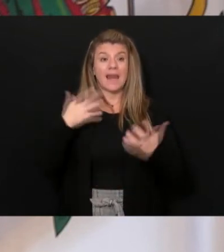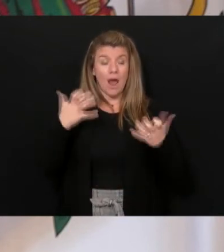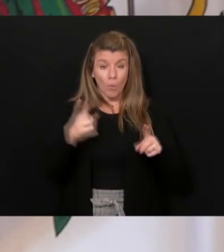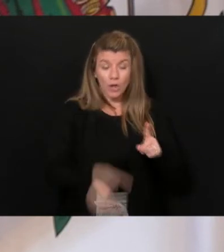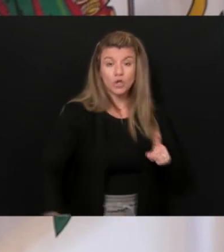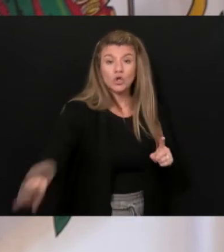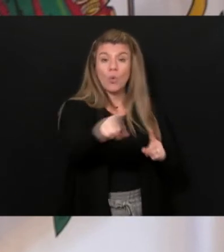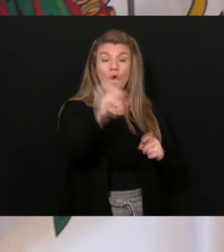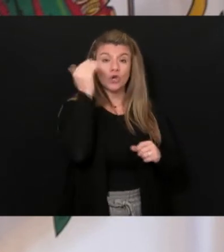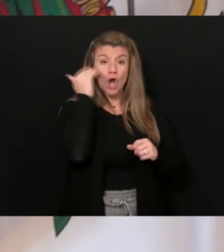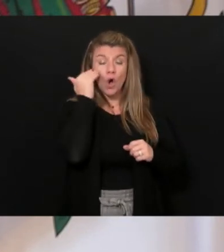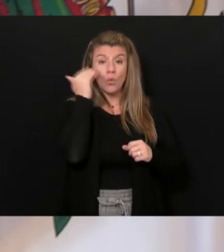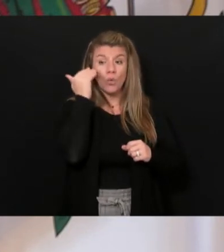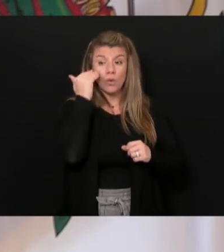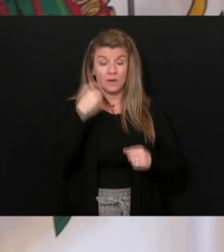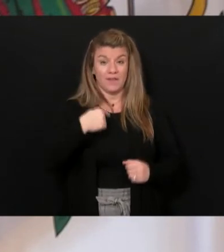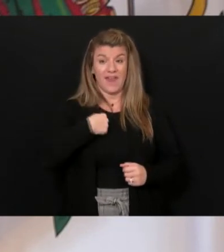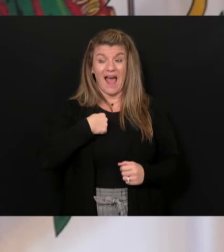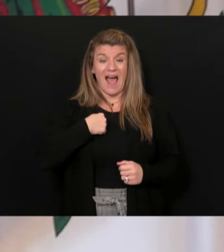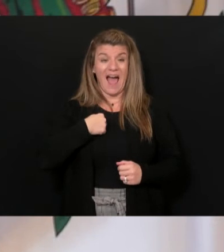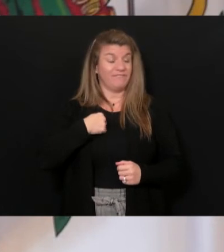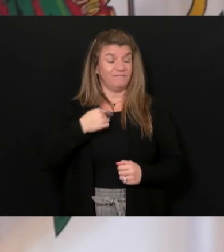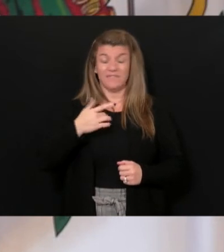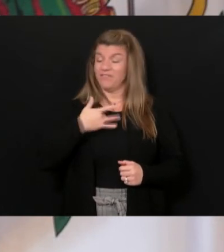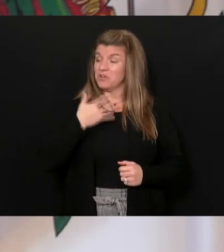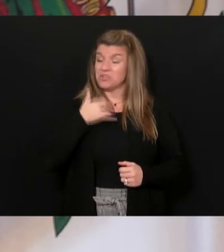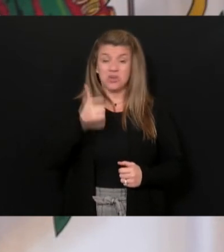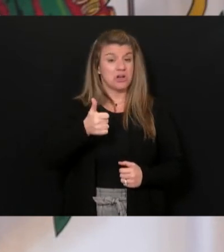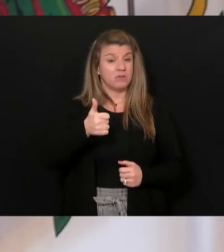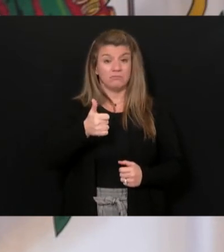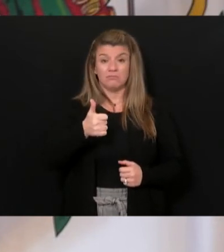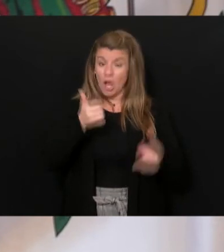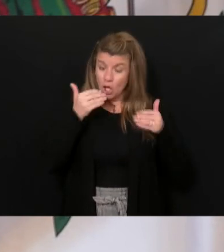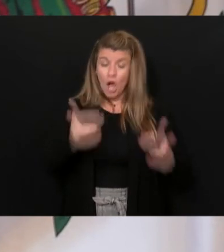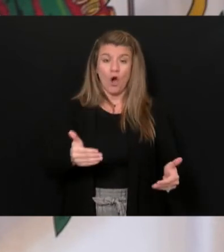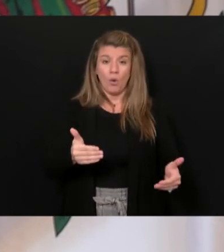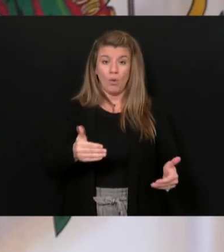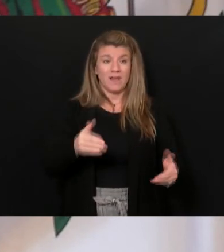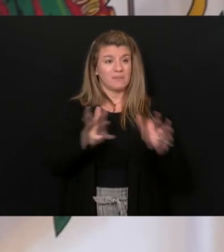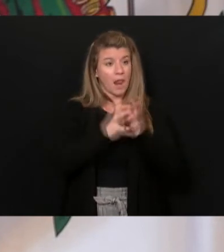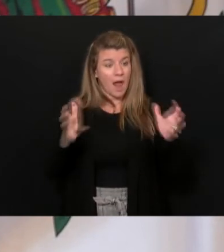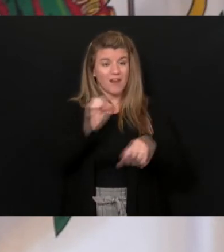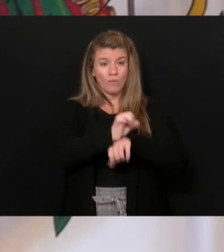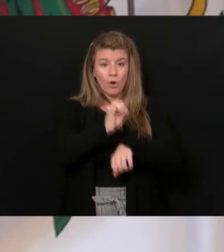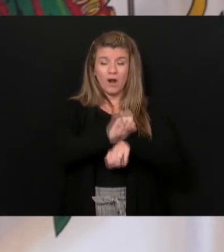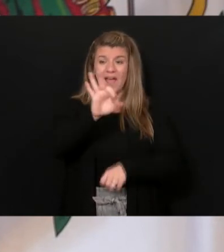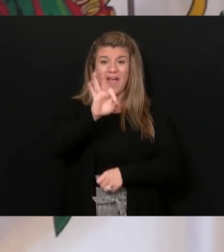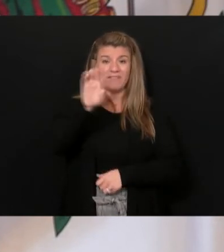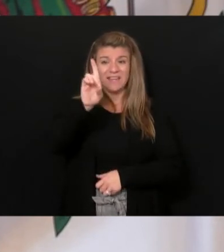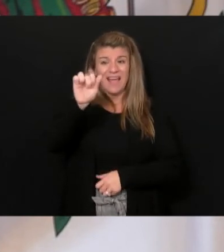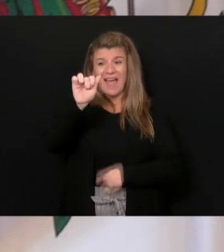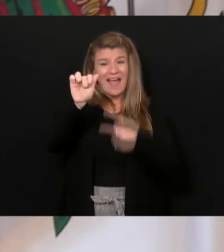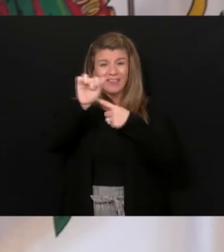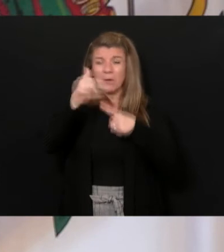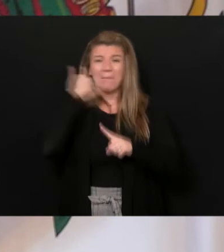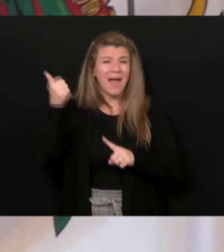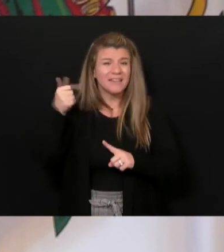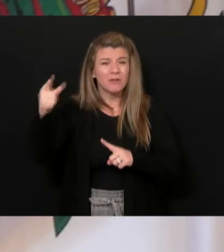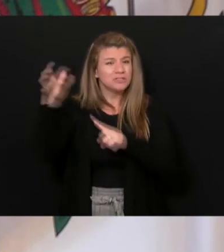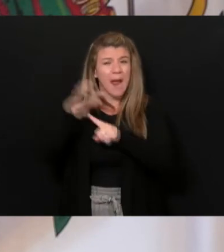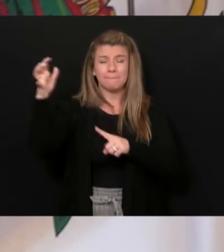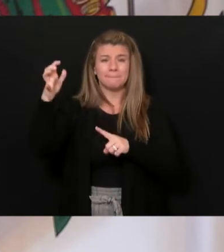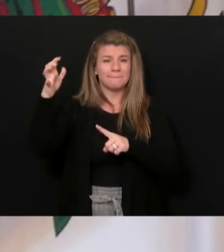know that I think it's good to go. There's been a lot of work. Our FDA is the best of the best. And